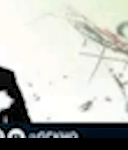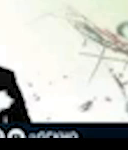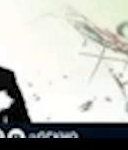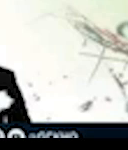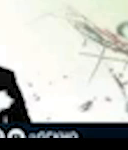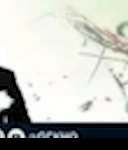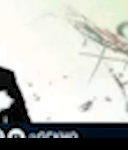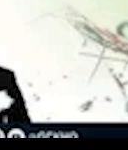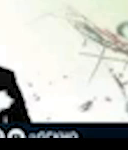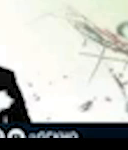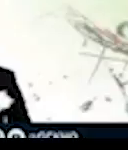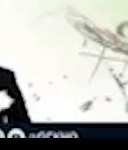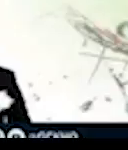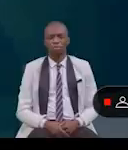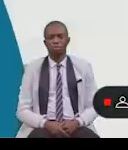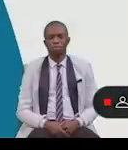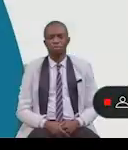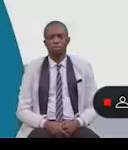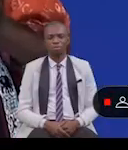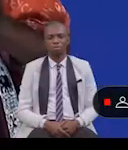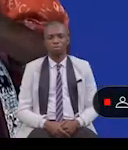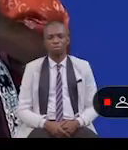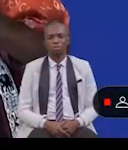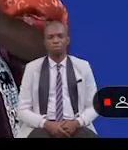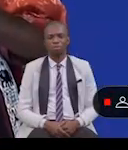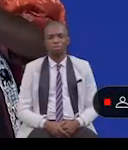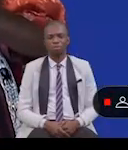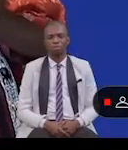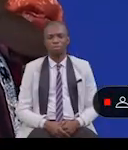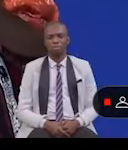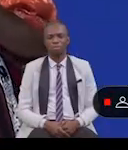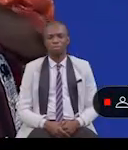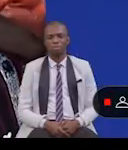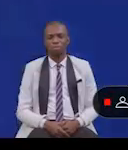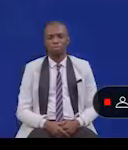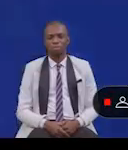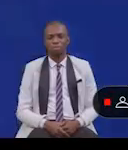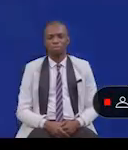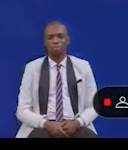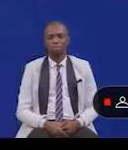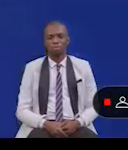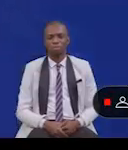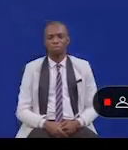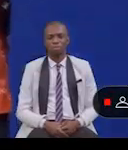the song and give glory to Jesus. Kumari, Kumari.